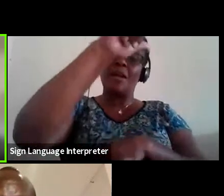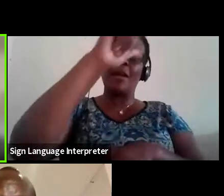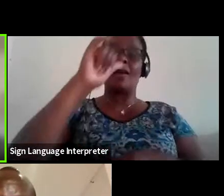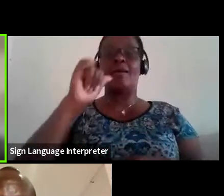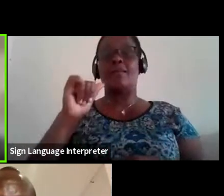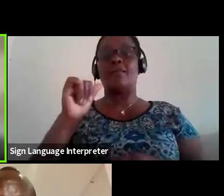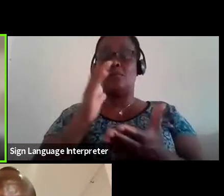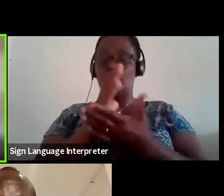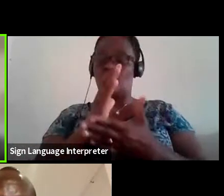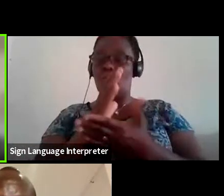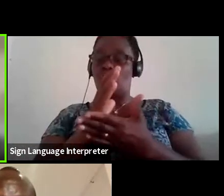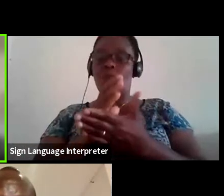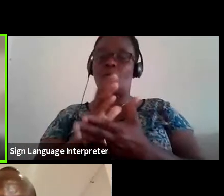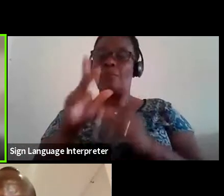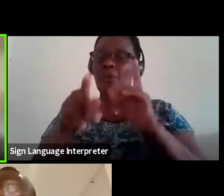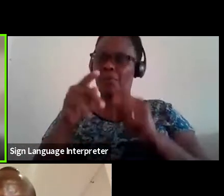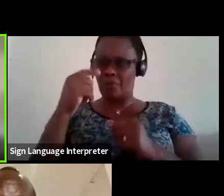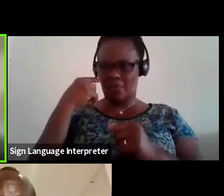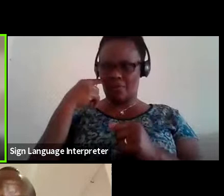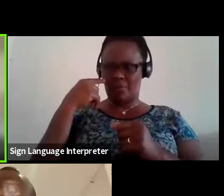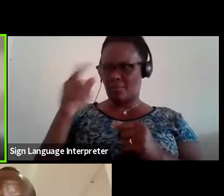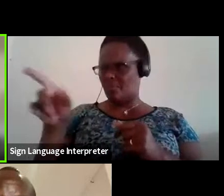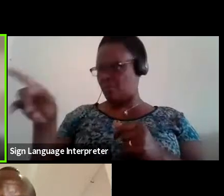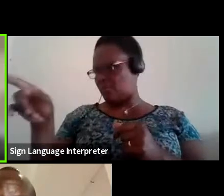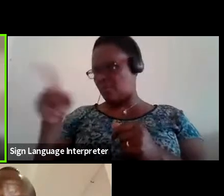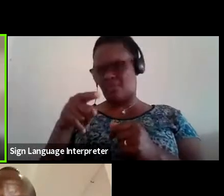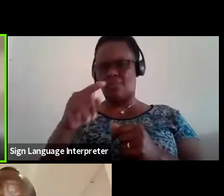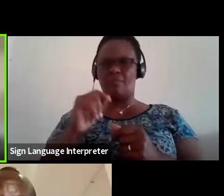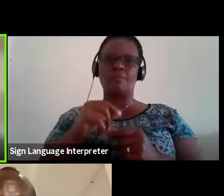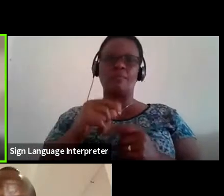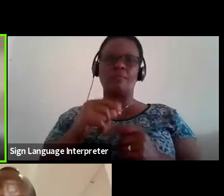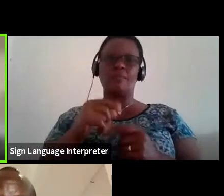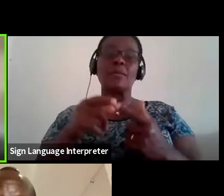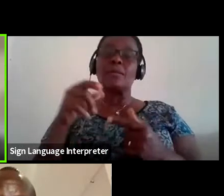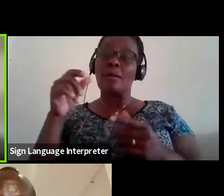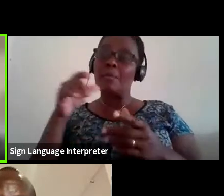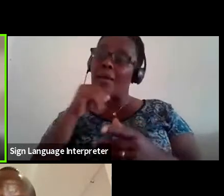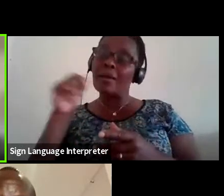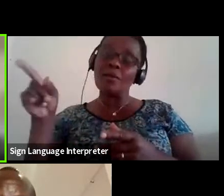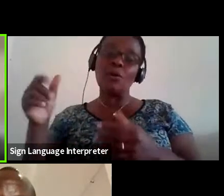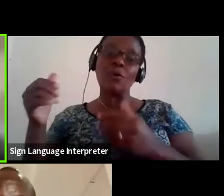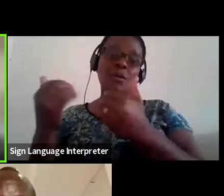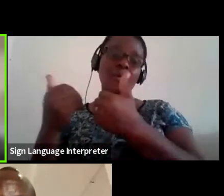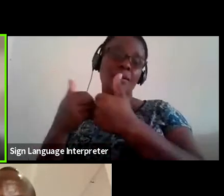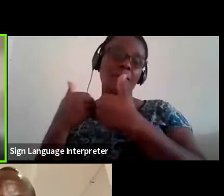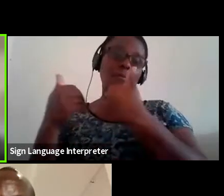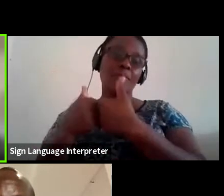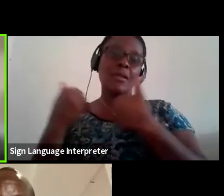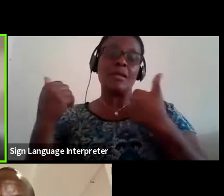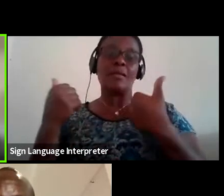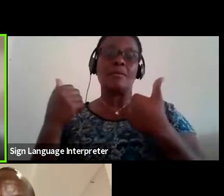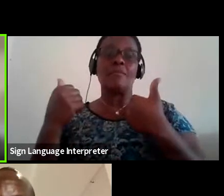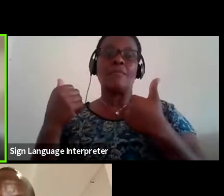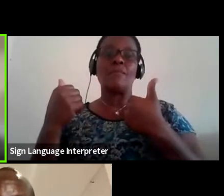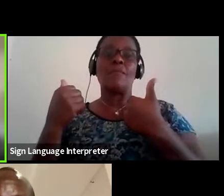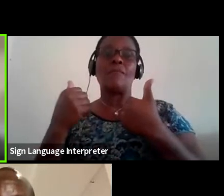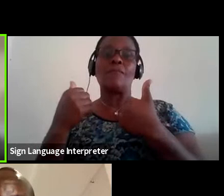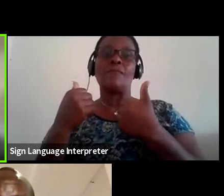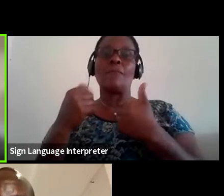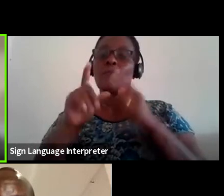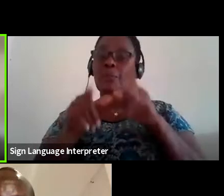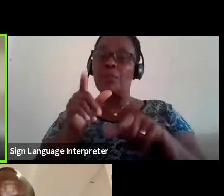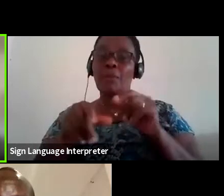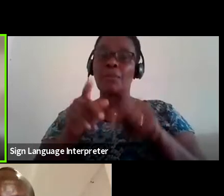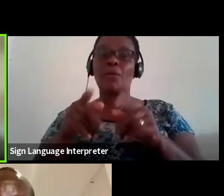of people who had been following him for weeks until he confronted them, and they said they thought he